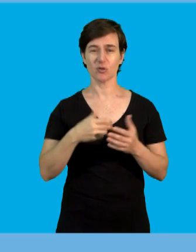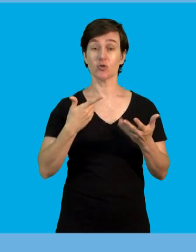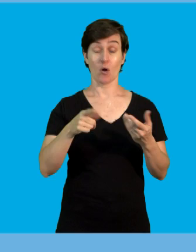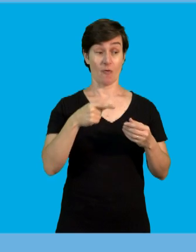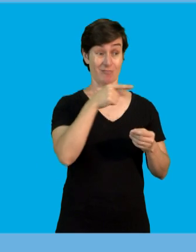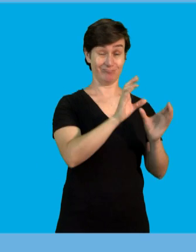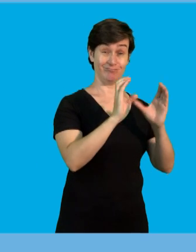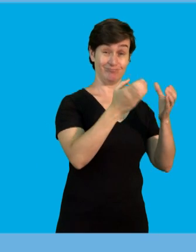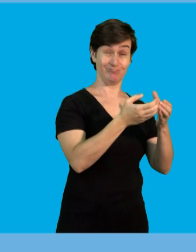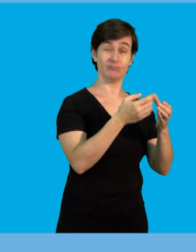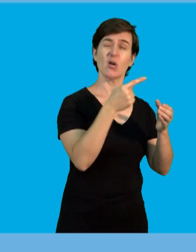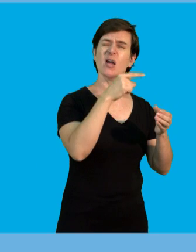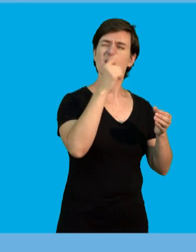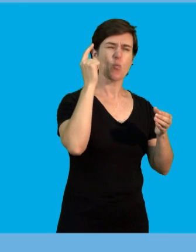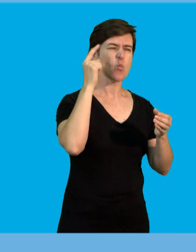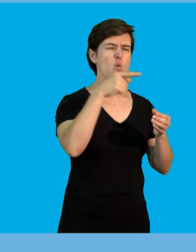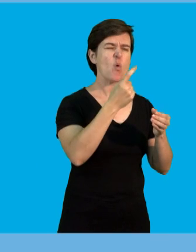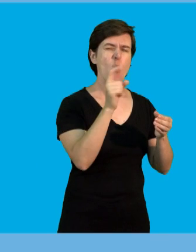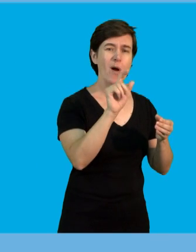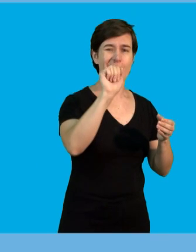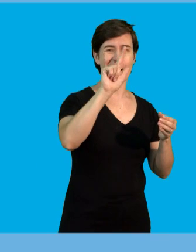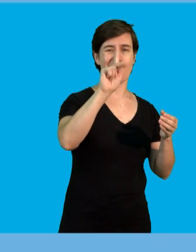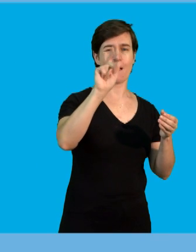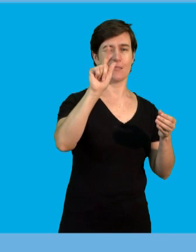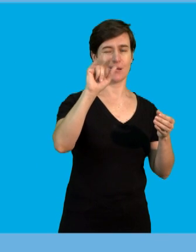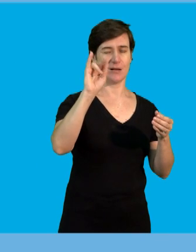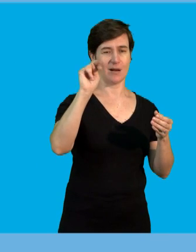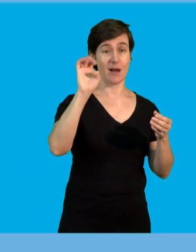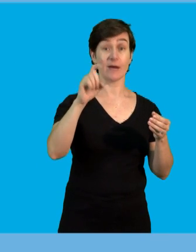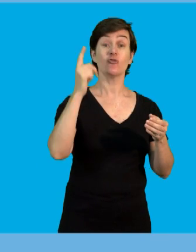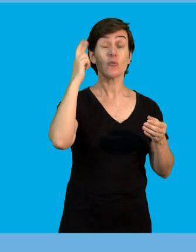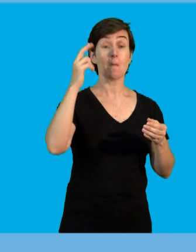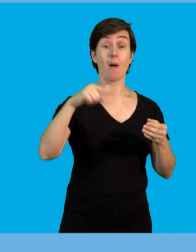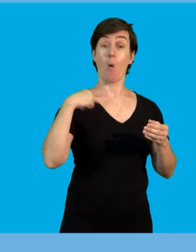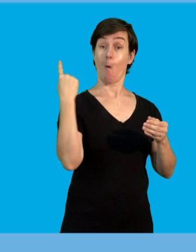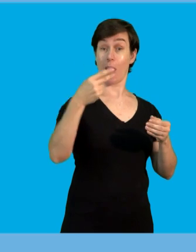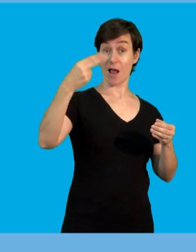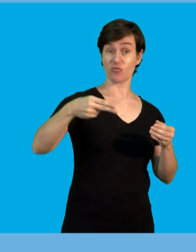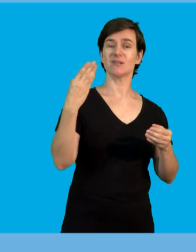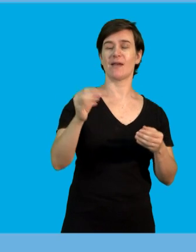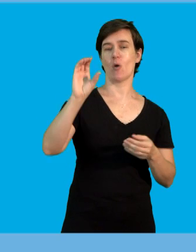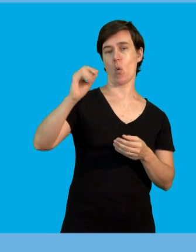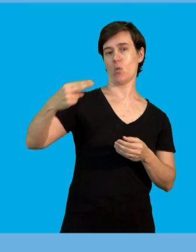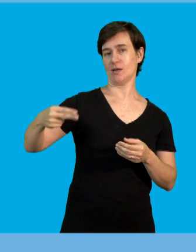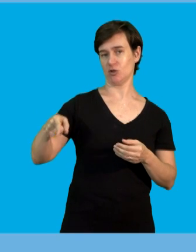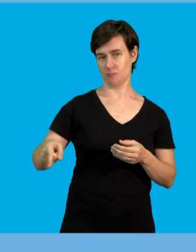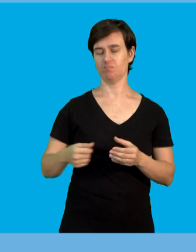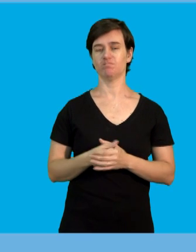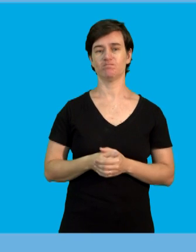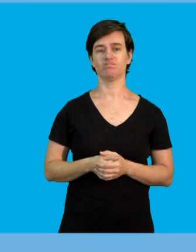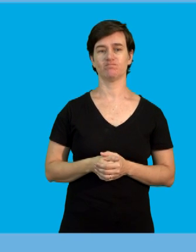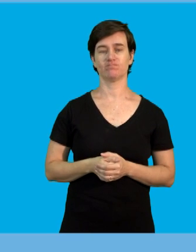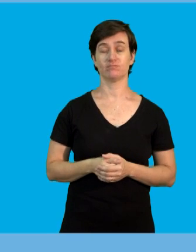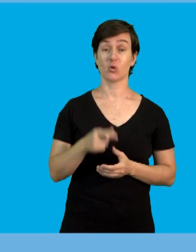elements in that group, they are known as the alkali metals. And all the hydroxides, they have the OH. So this combination or this